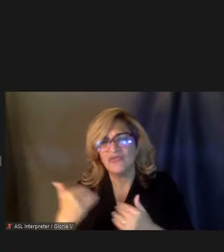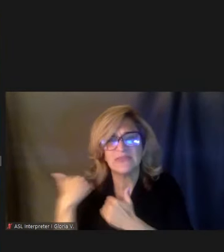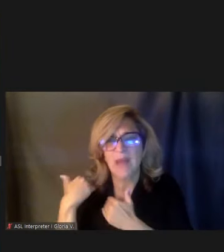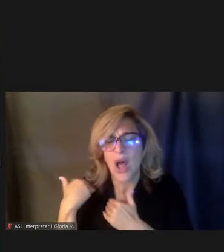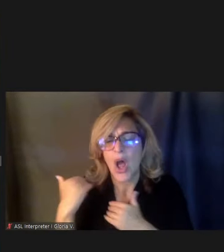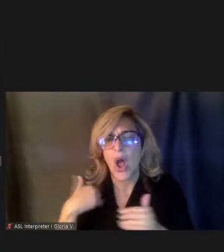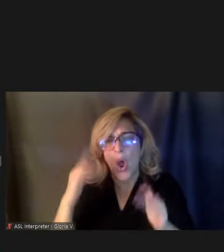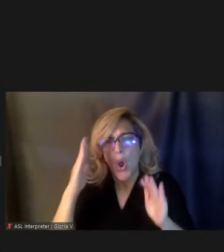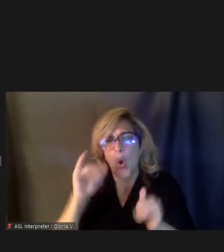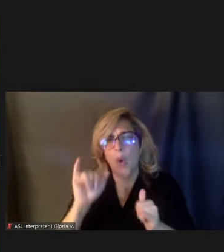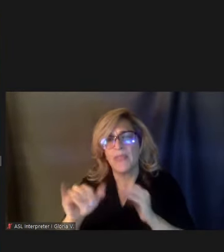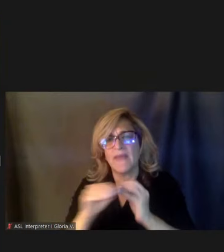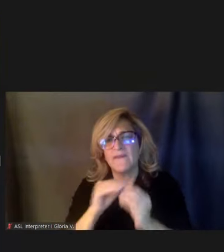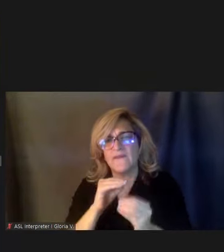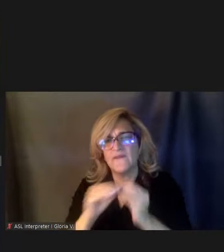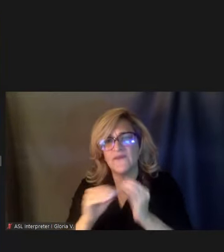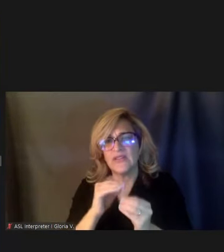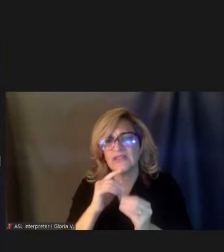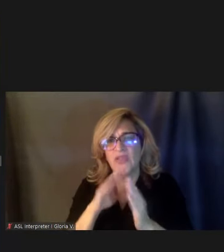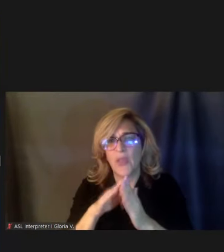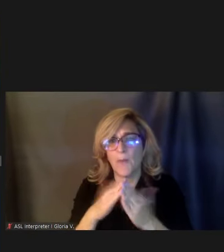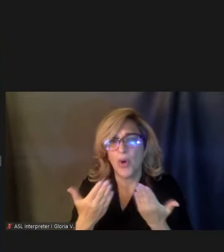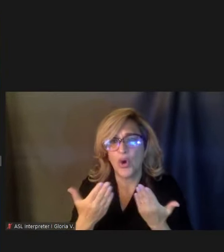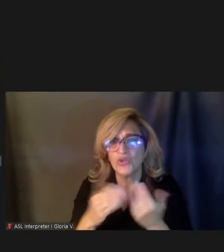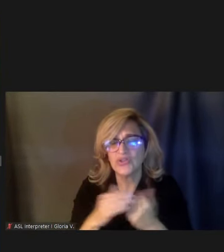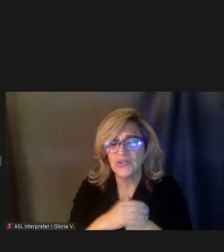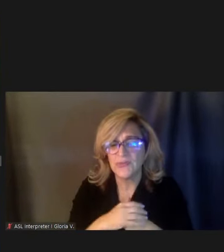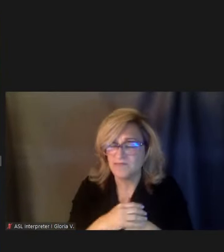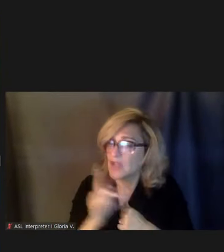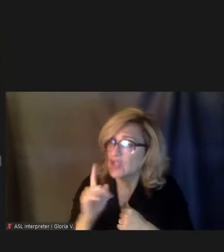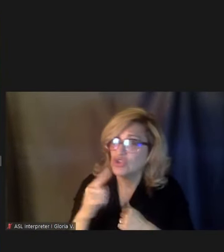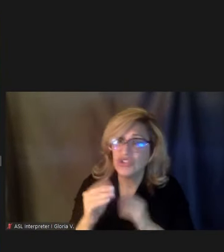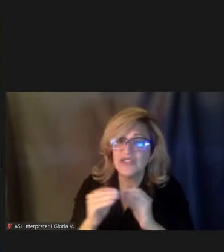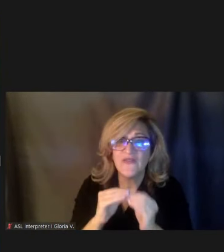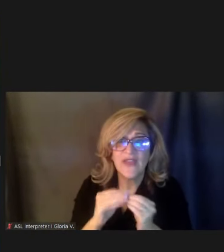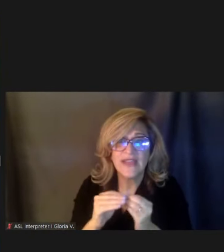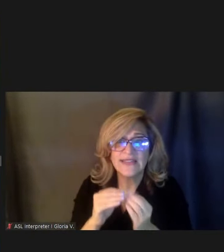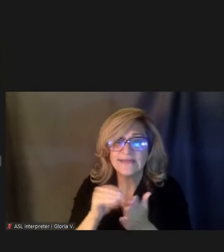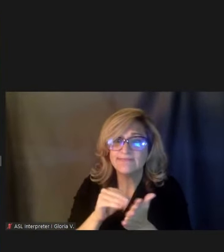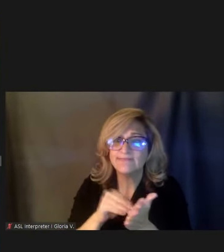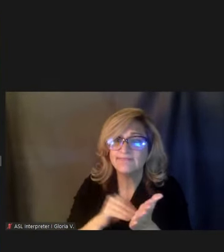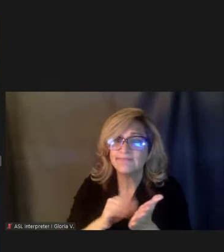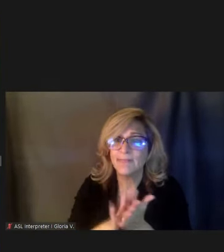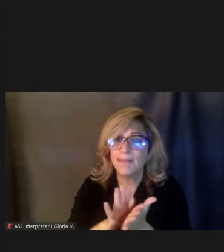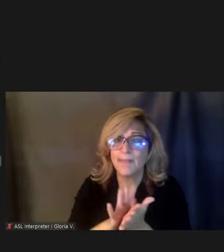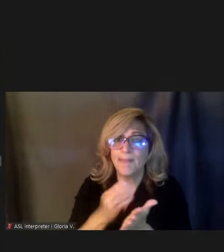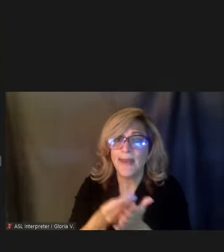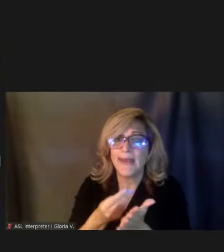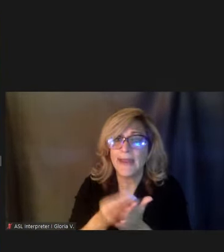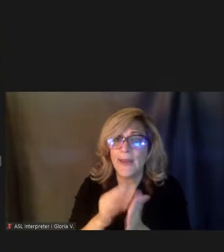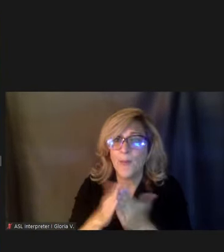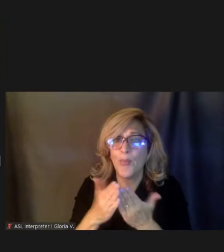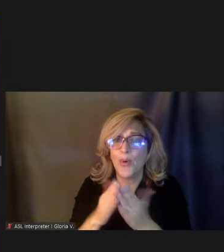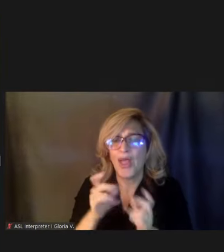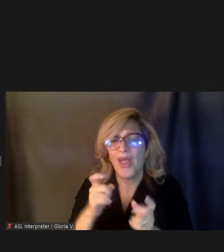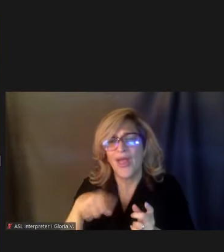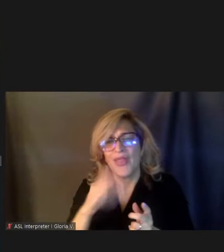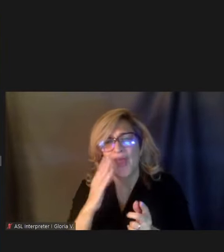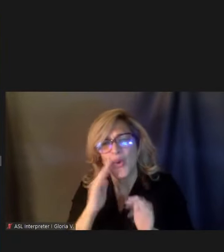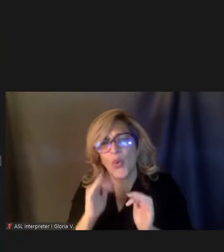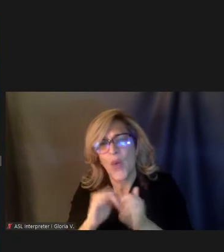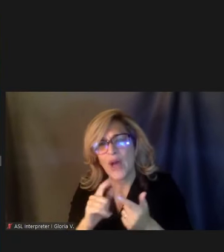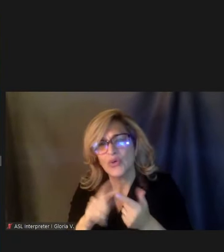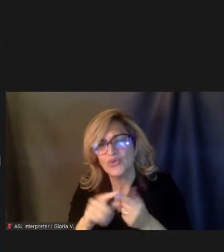they fix the book. Just fix it. They know how to fix the book, the financial